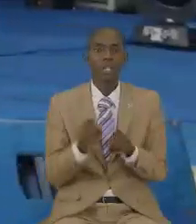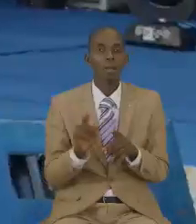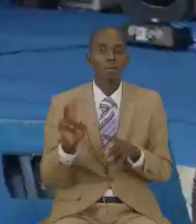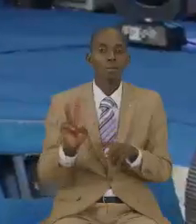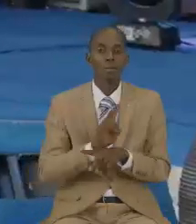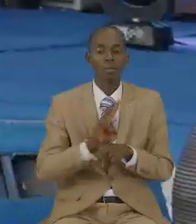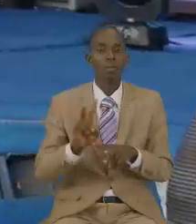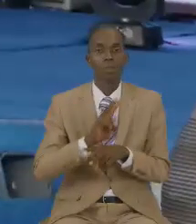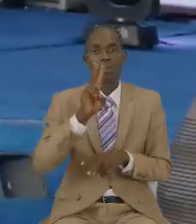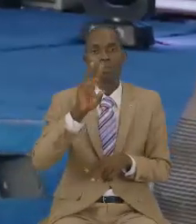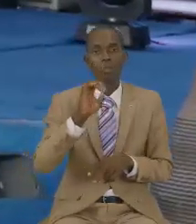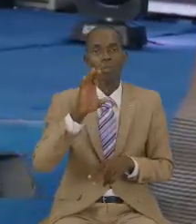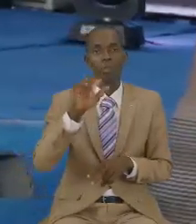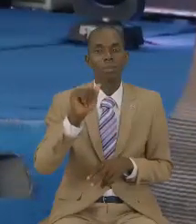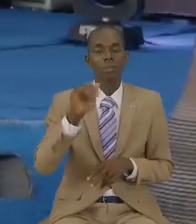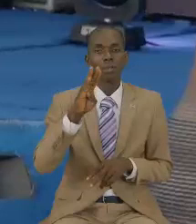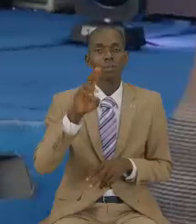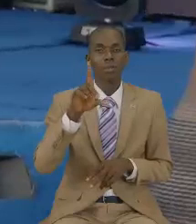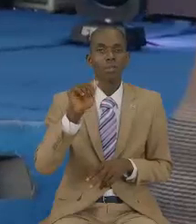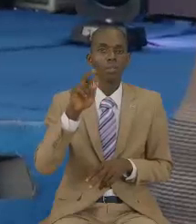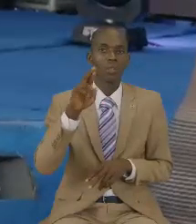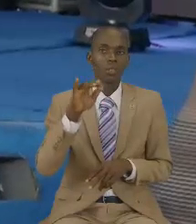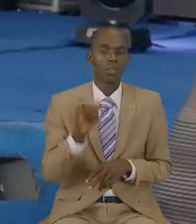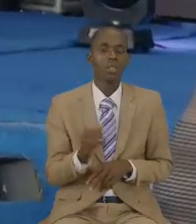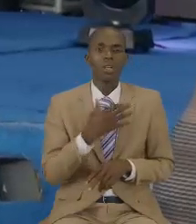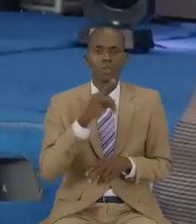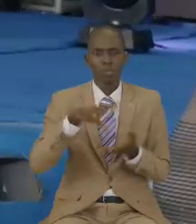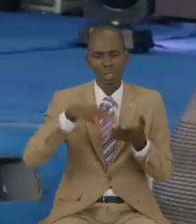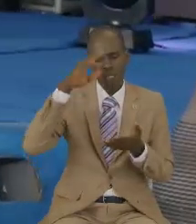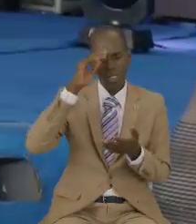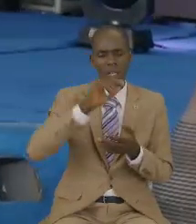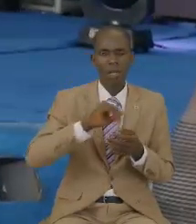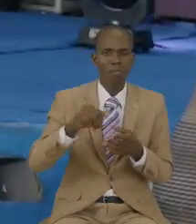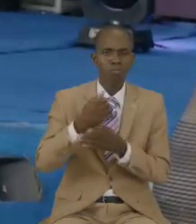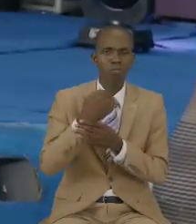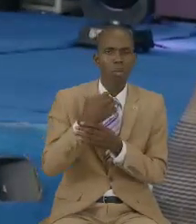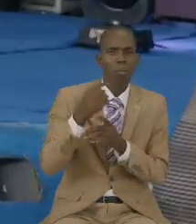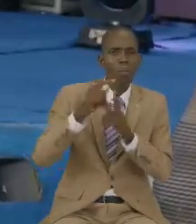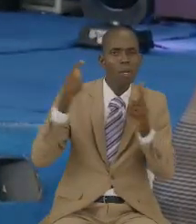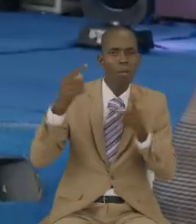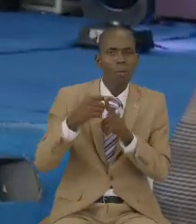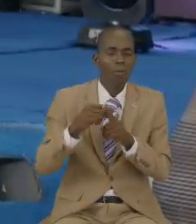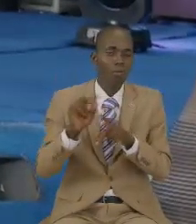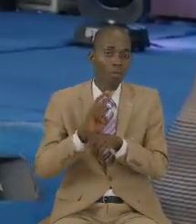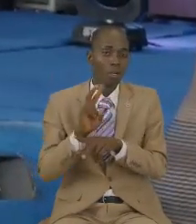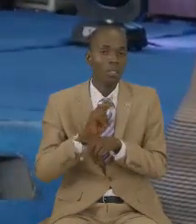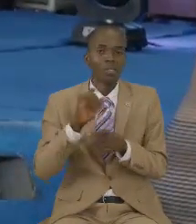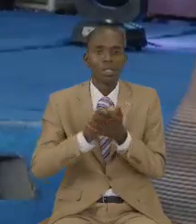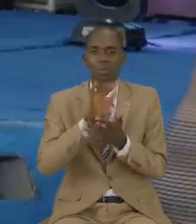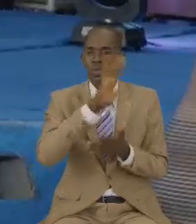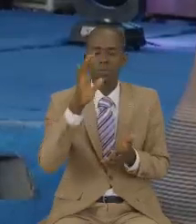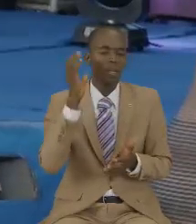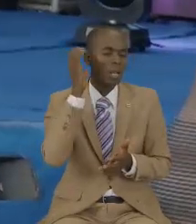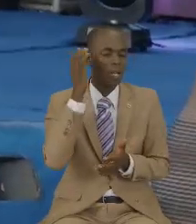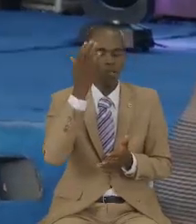and today you learn a vocabulary, a word you never knew before. Some